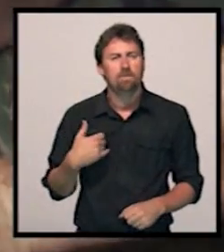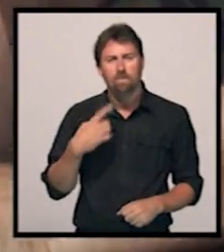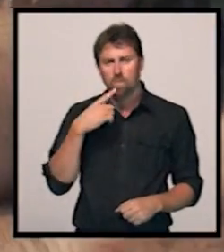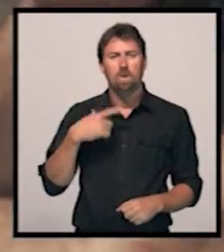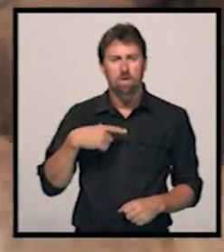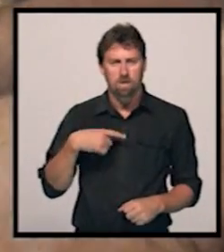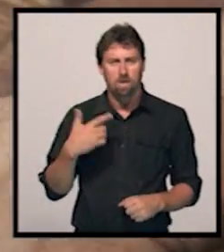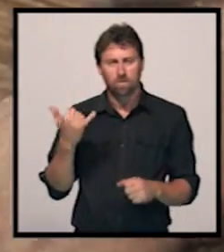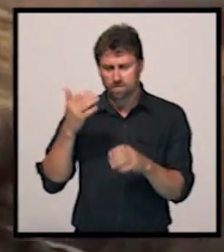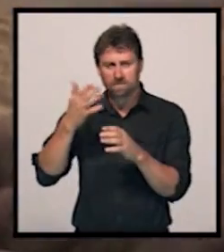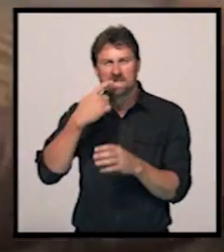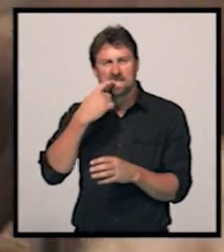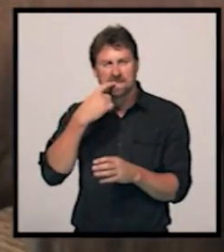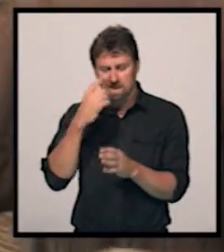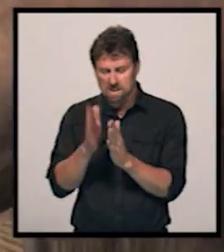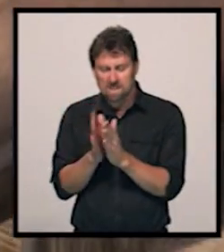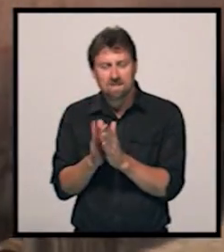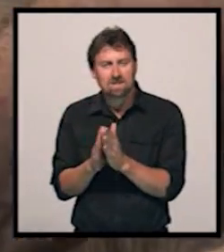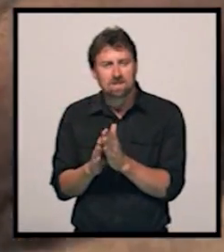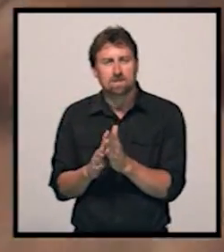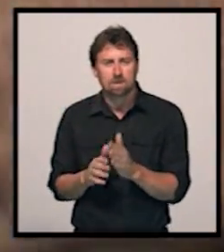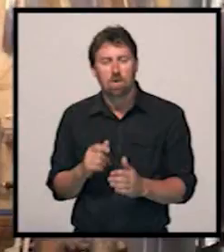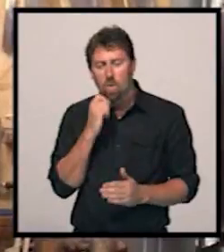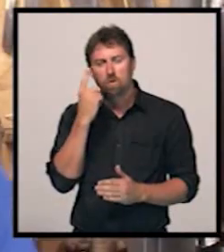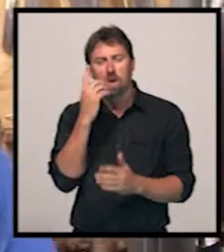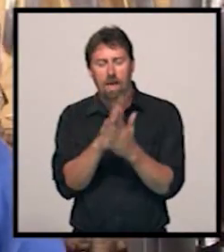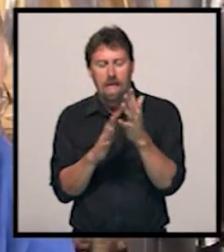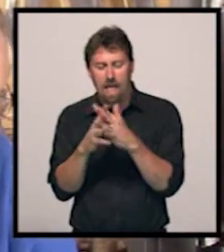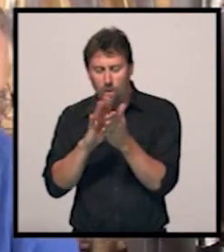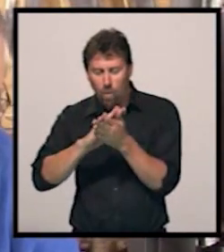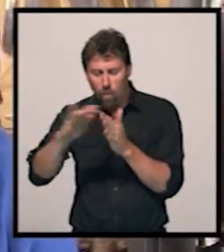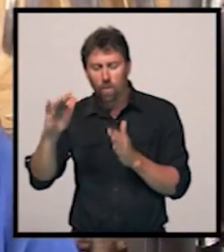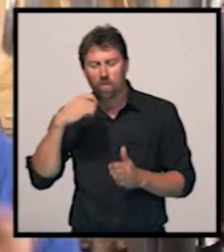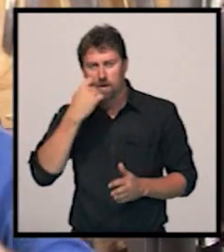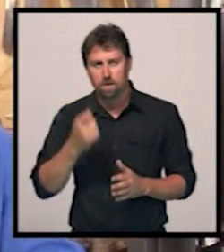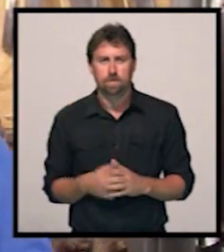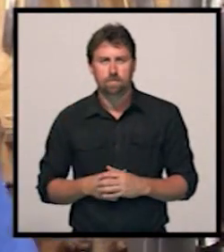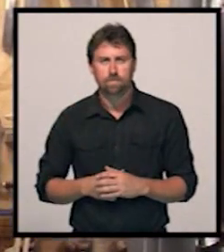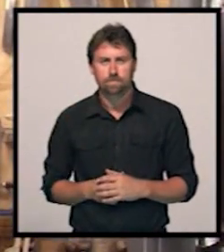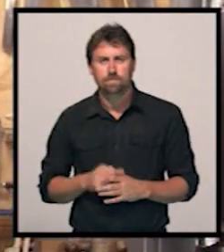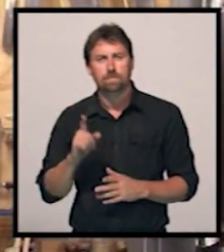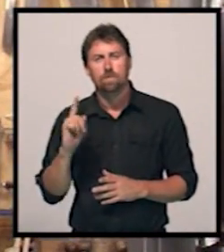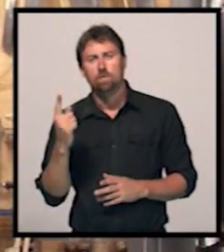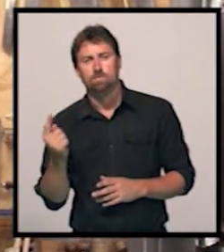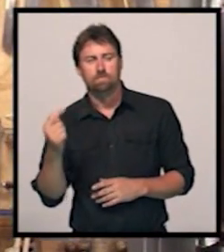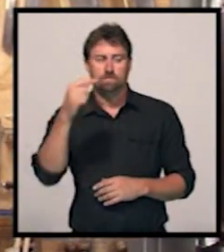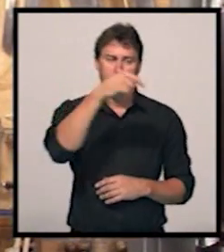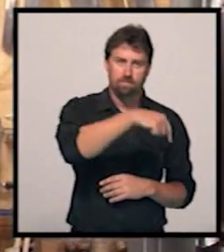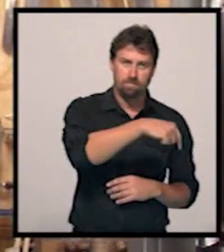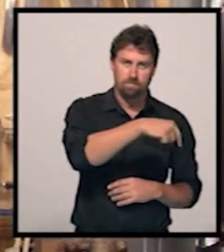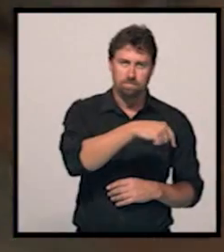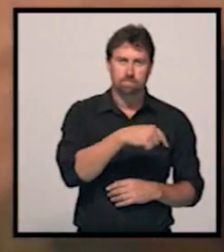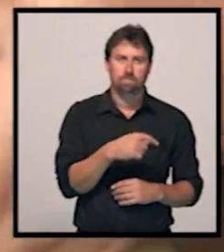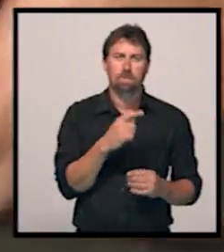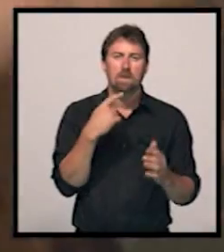saw leaves its mark. I'll show you how to get rid of that shortly. But before I show you how to do that, I'll show you how to take a top off on the